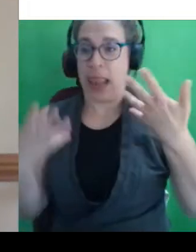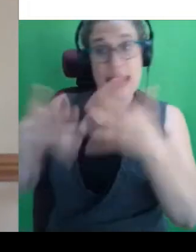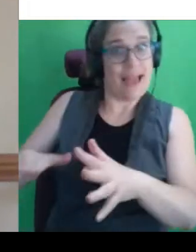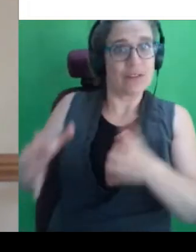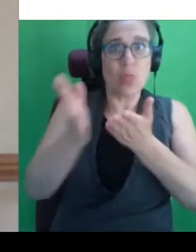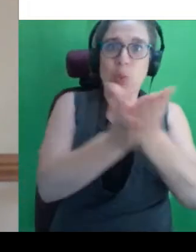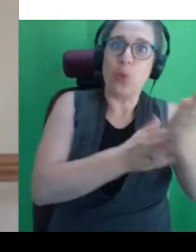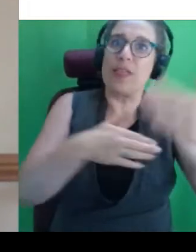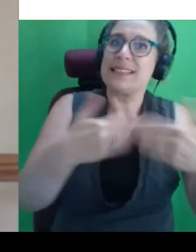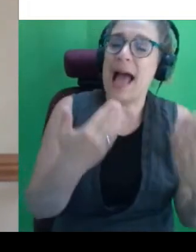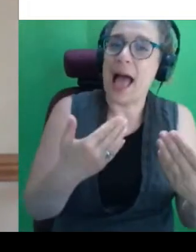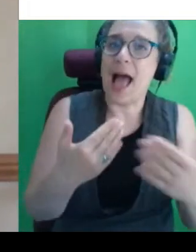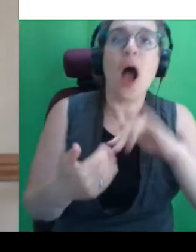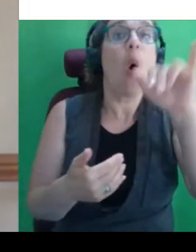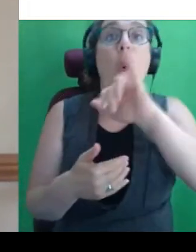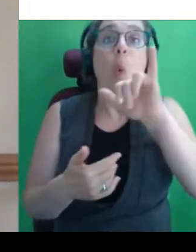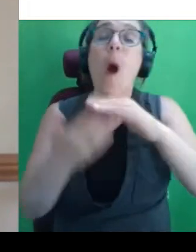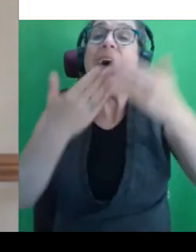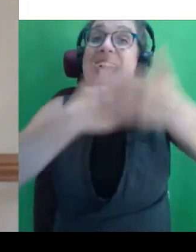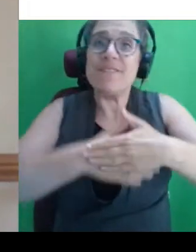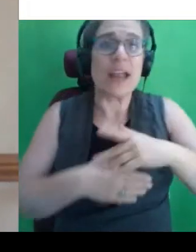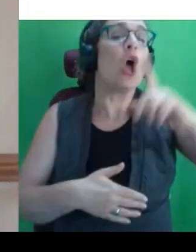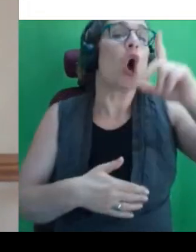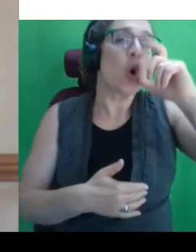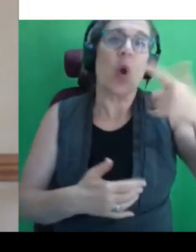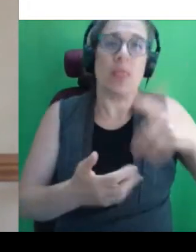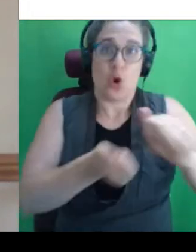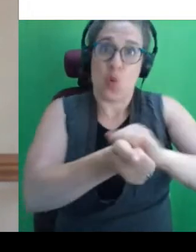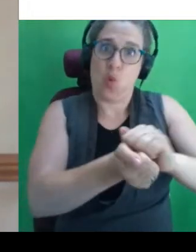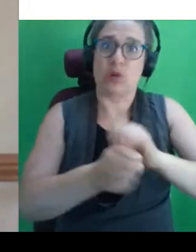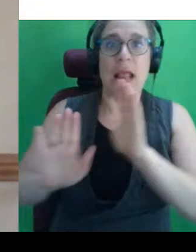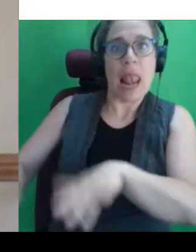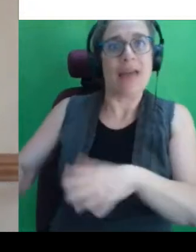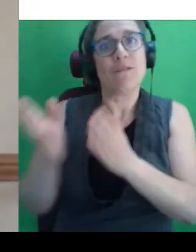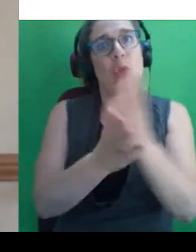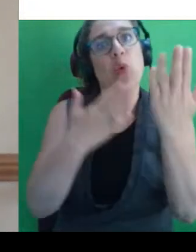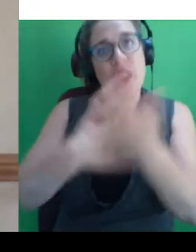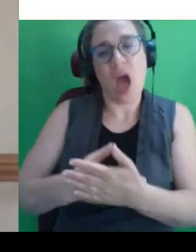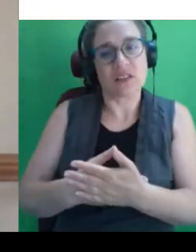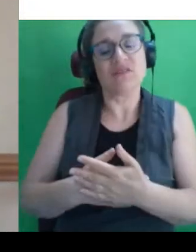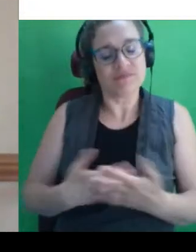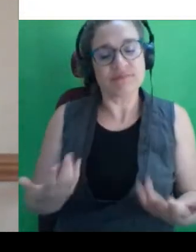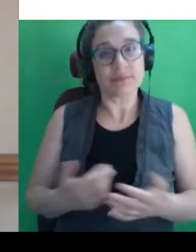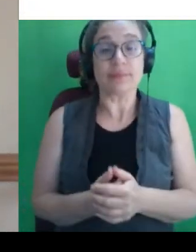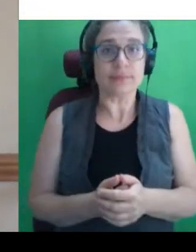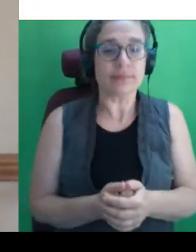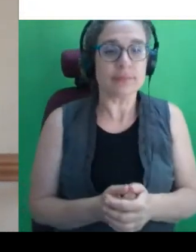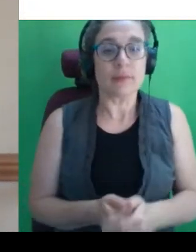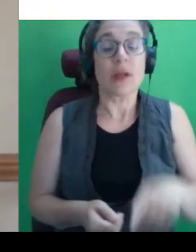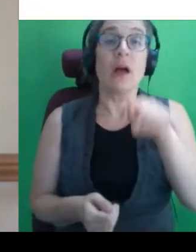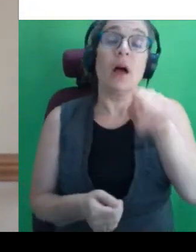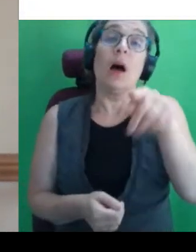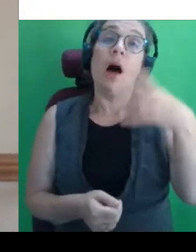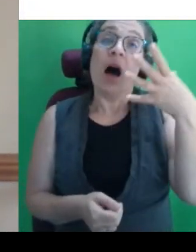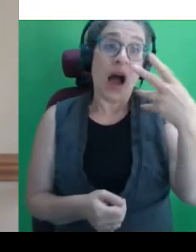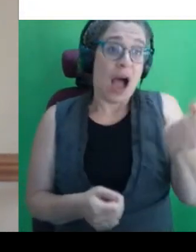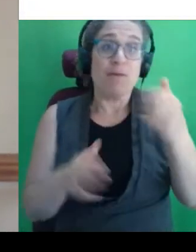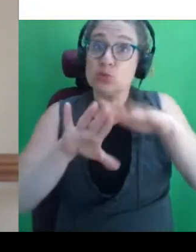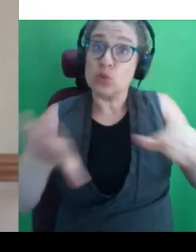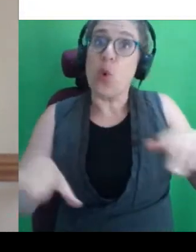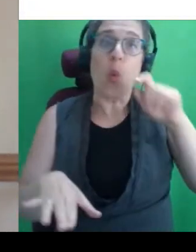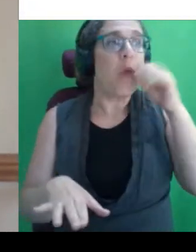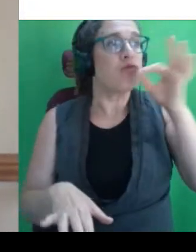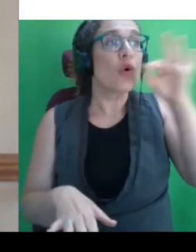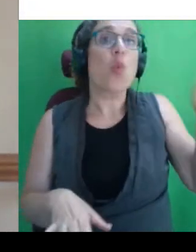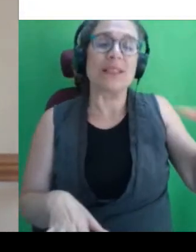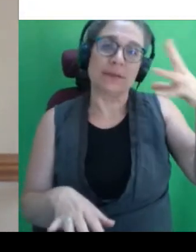for those caring for children, schools will request some spacers to have available for children in